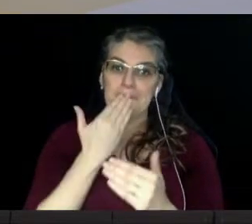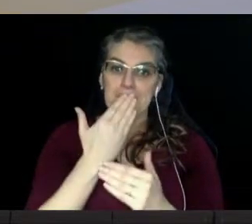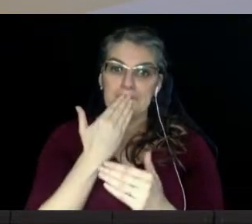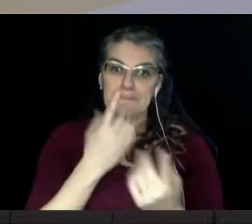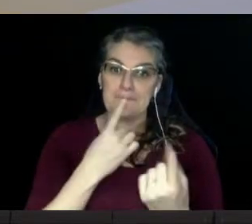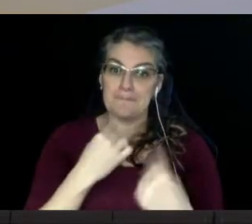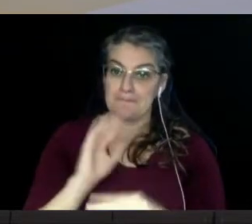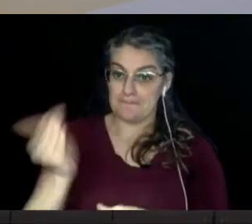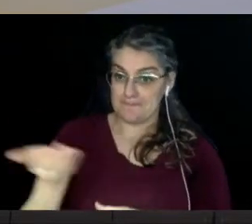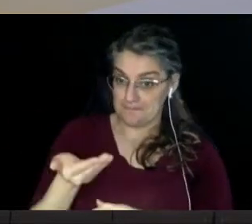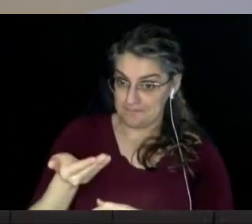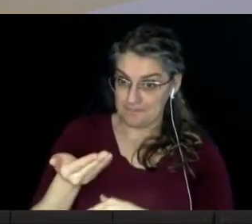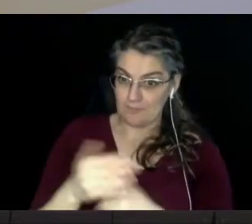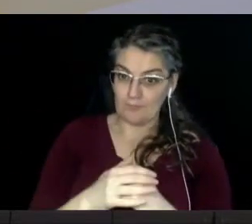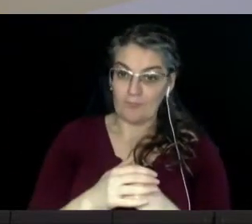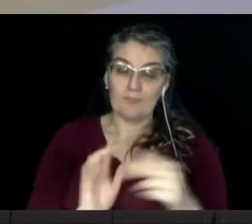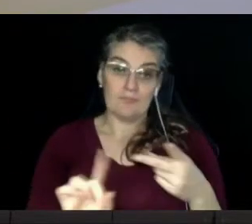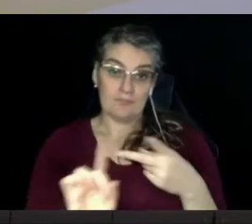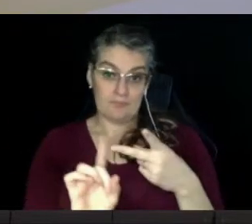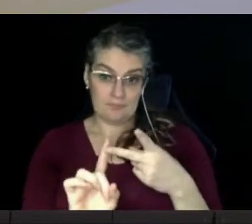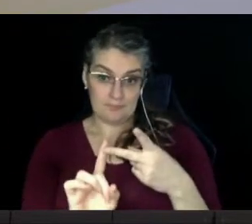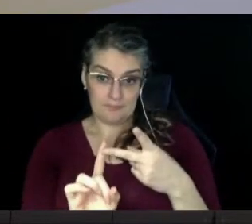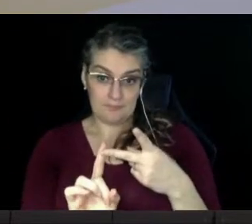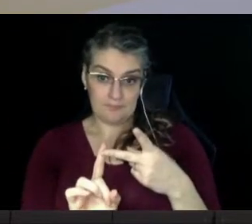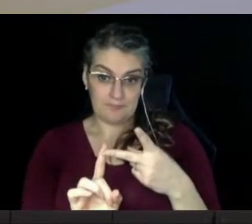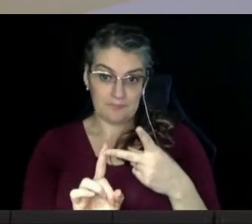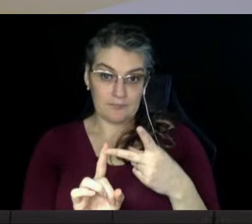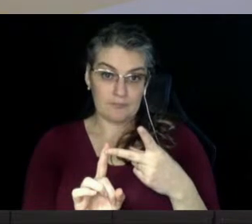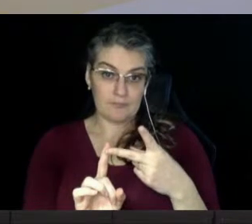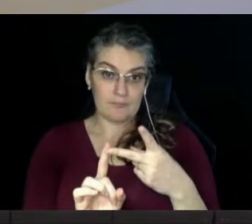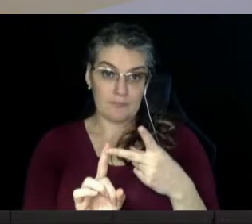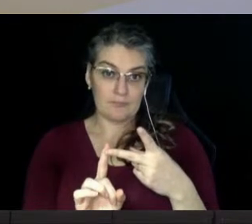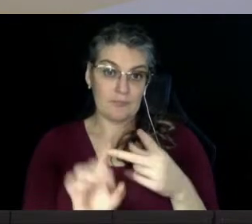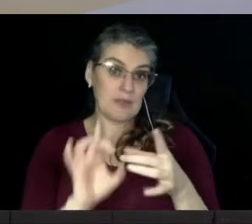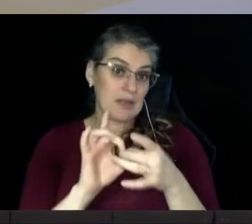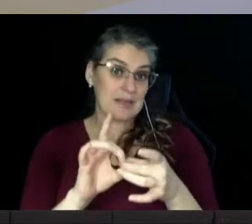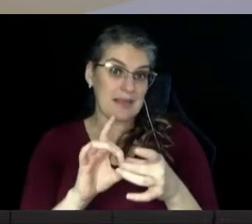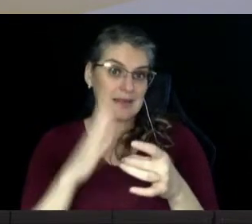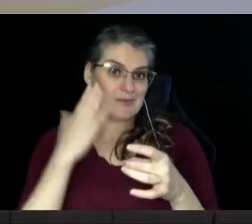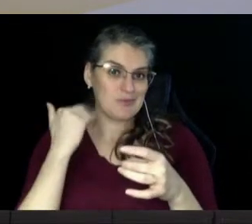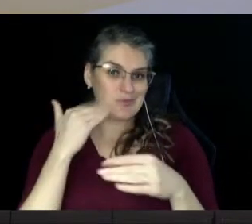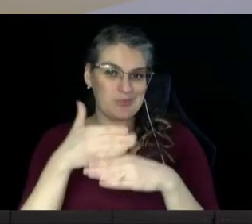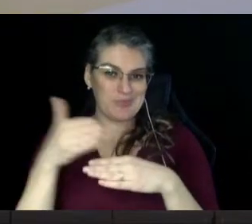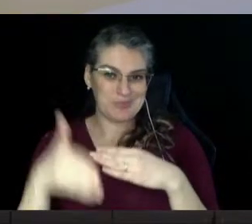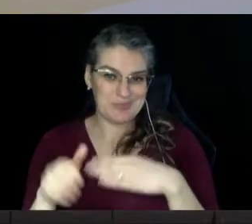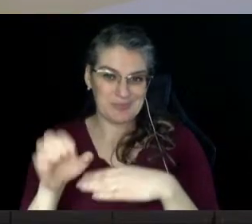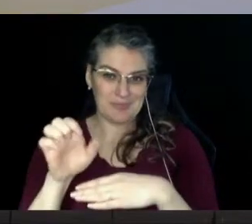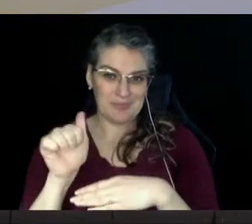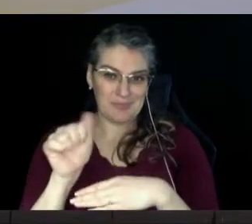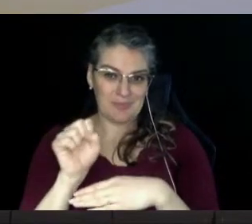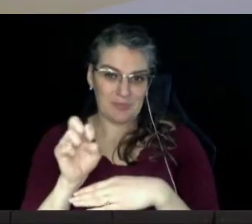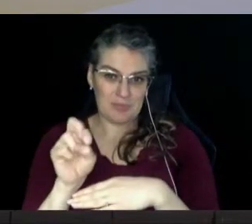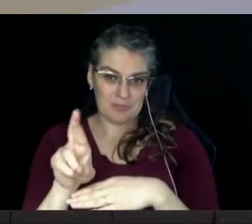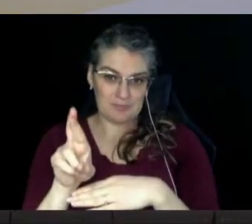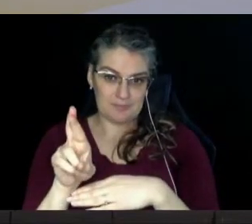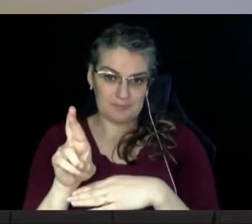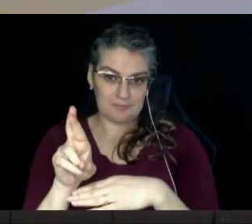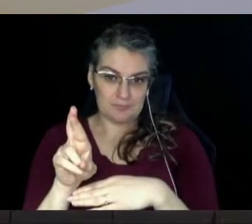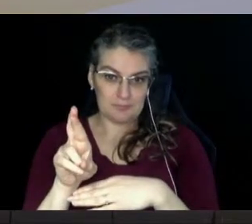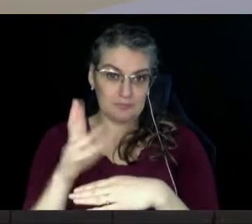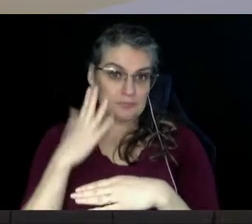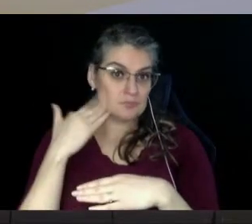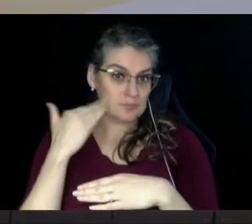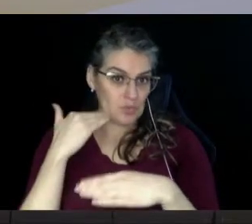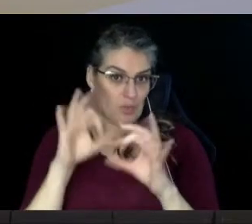You're welcome. And I guess my follow-up question would be, I guess, in relation to Easter, yet another weekend in which people tend to gather